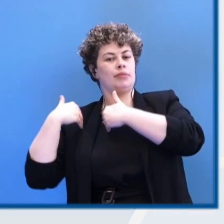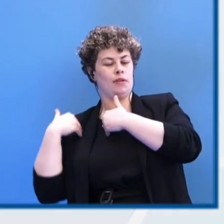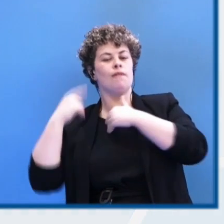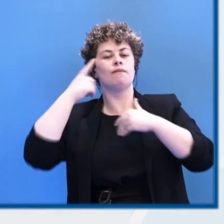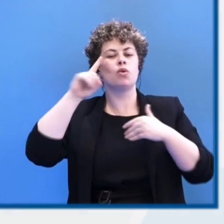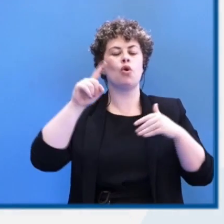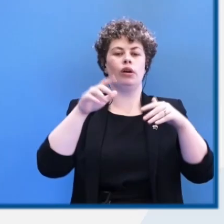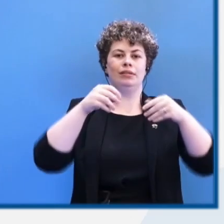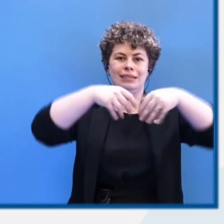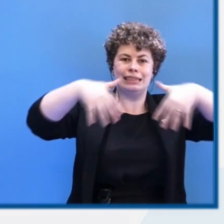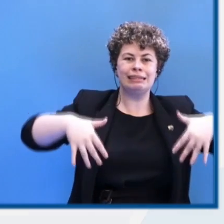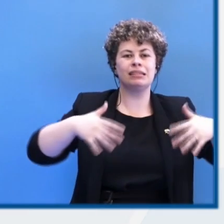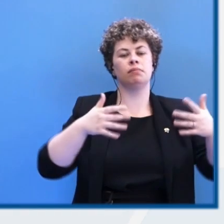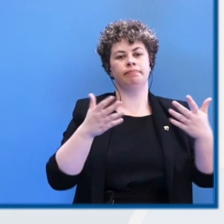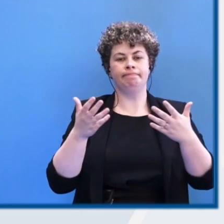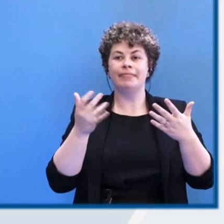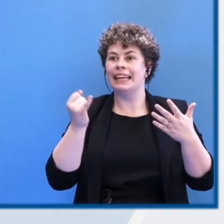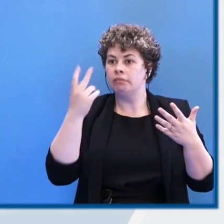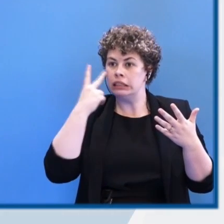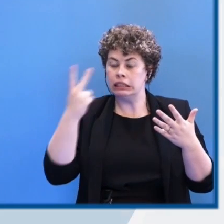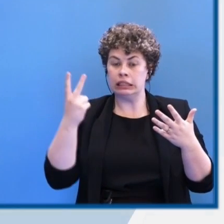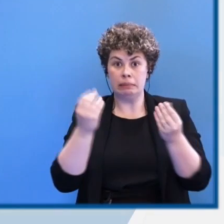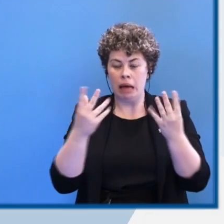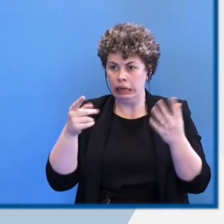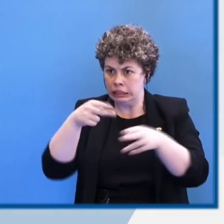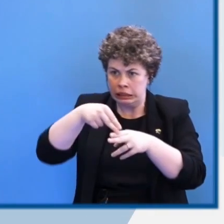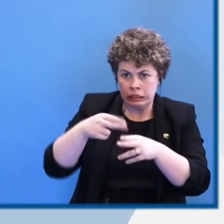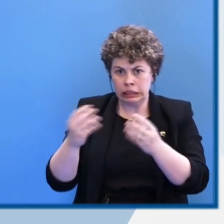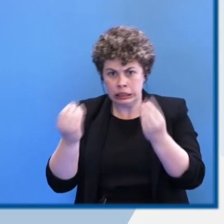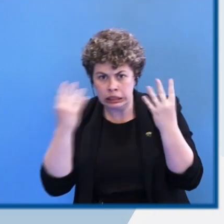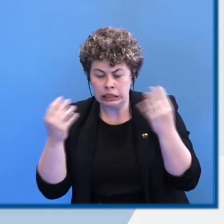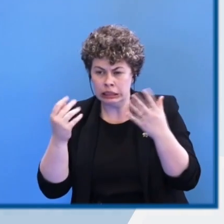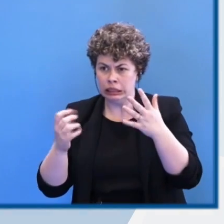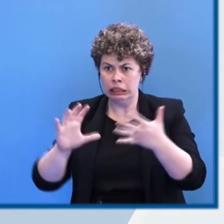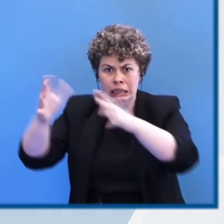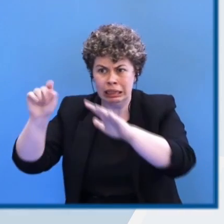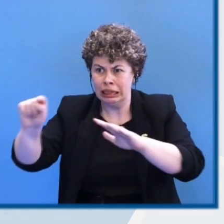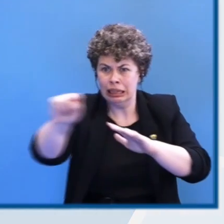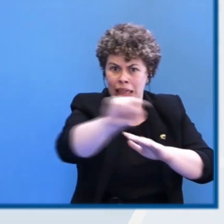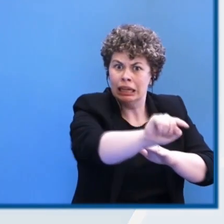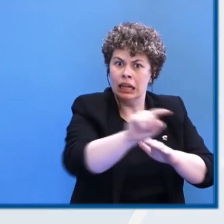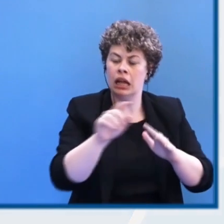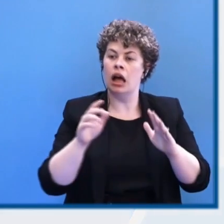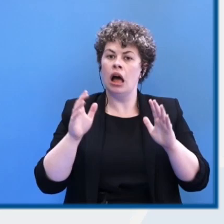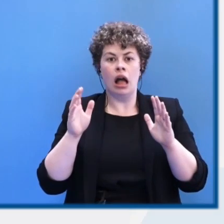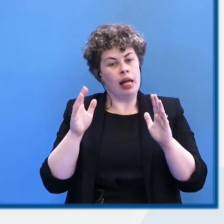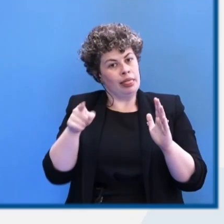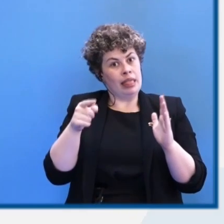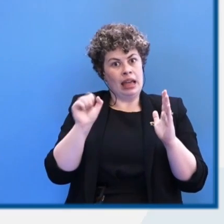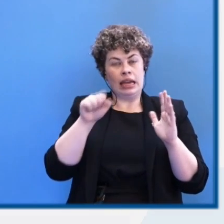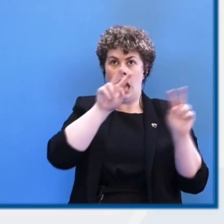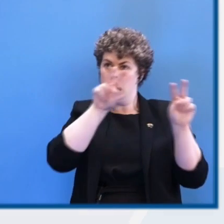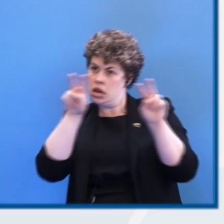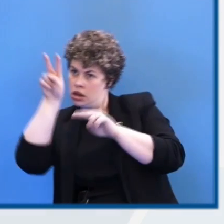approach, indispensable for managing multi-hazard risks. This sounds logical, but there is an effort to be made and a mile to be